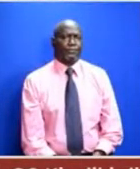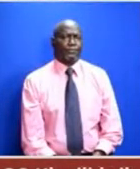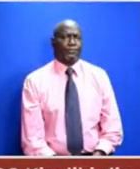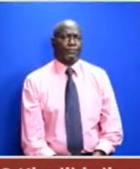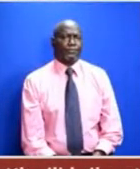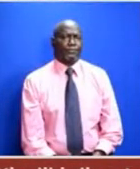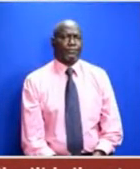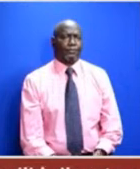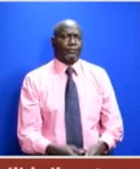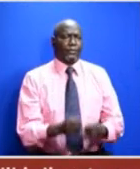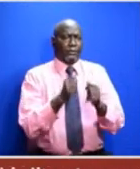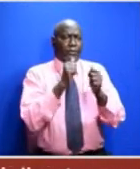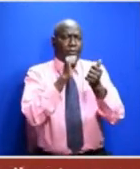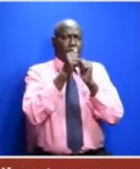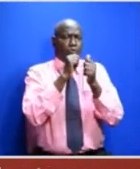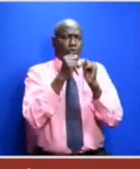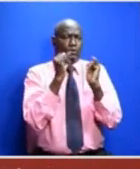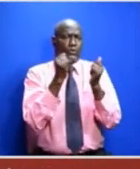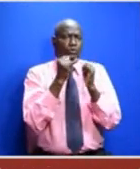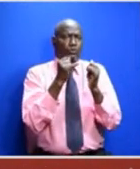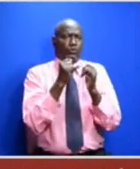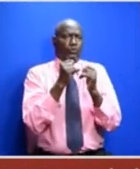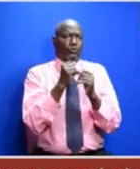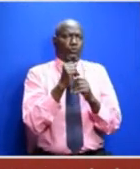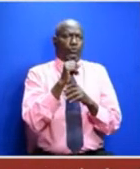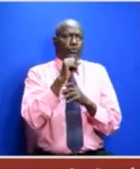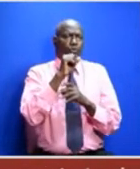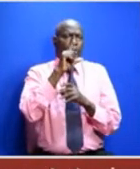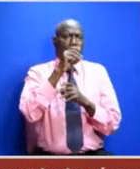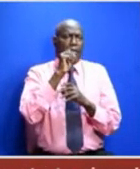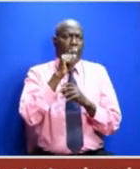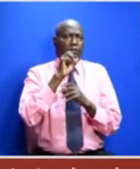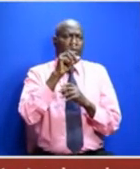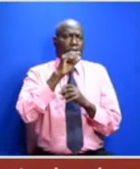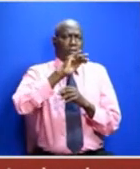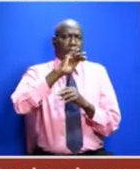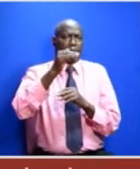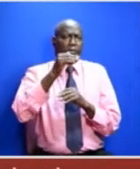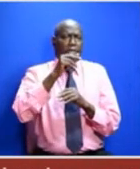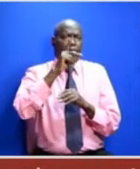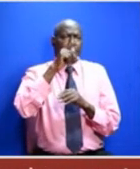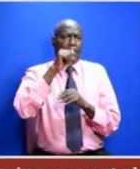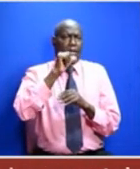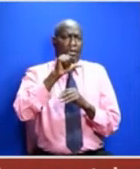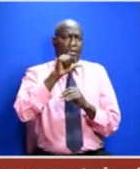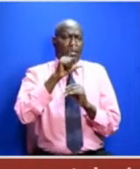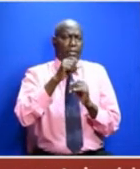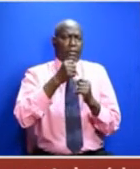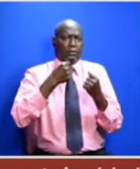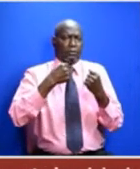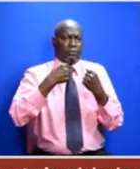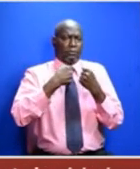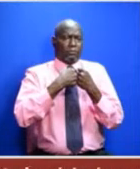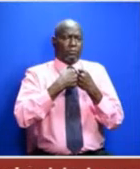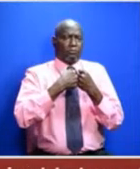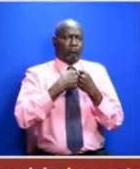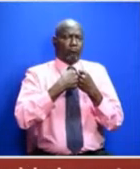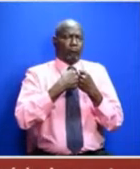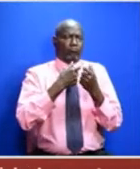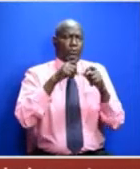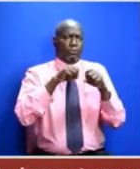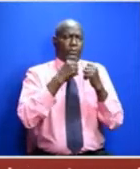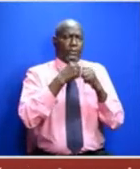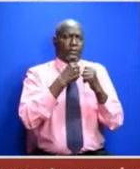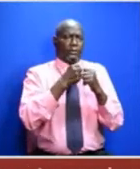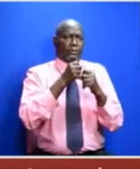Now making headlines on sports news, Leicester City have been charged by the Premier League with allegedly breaking spending